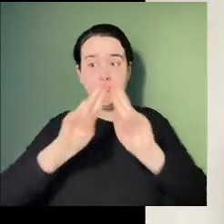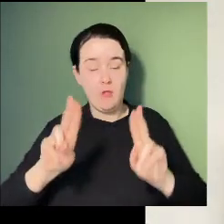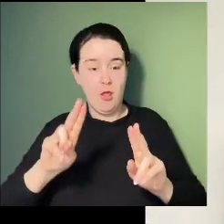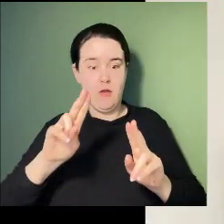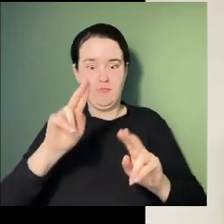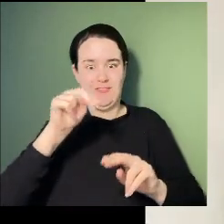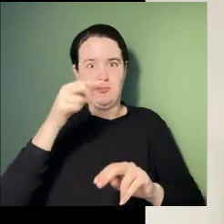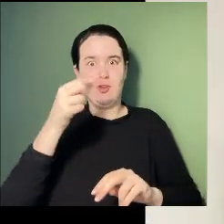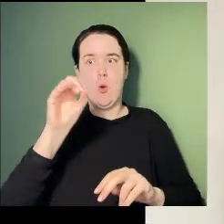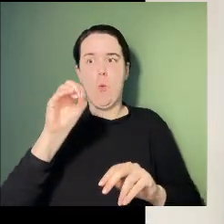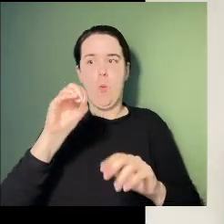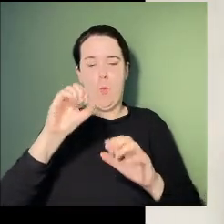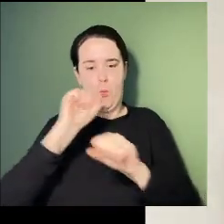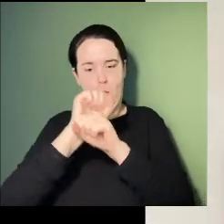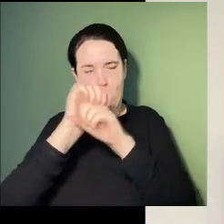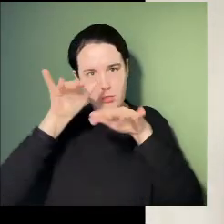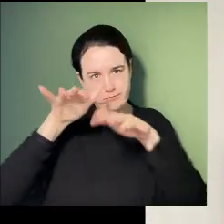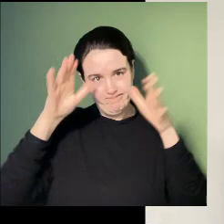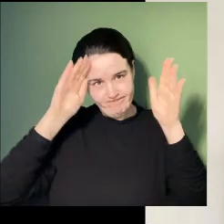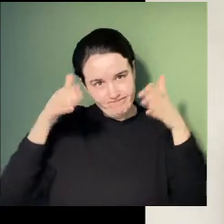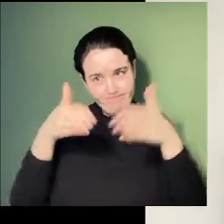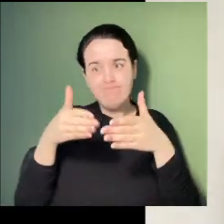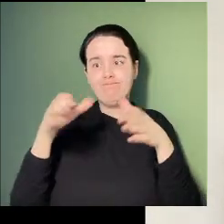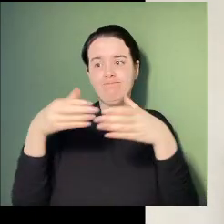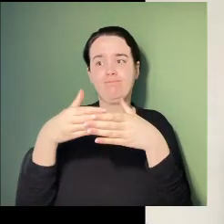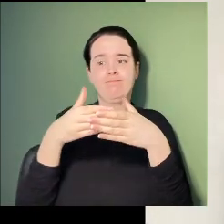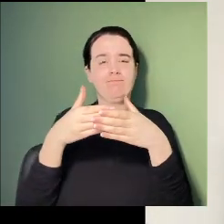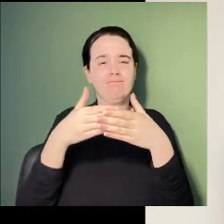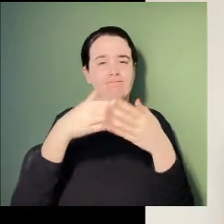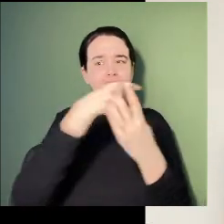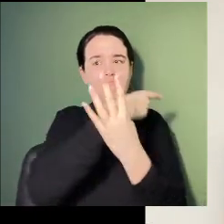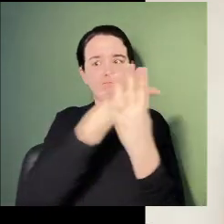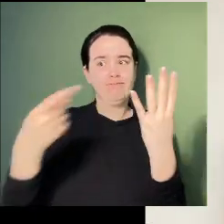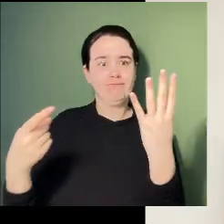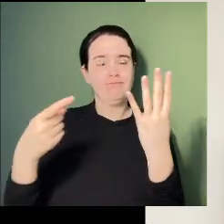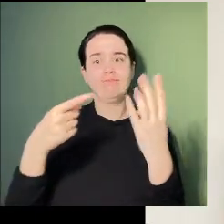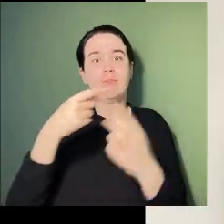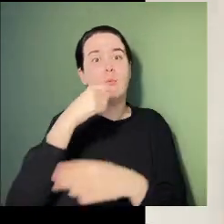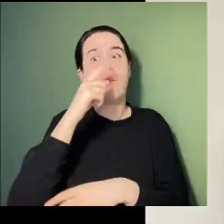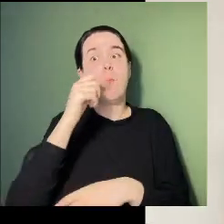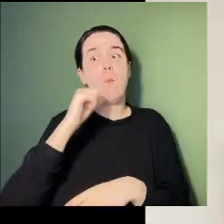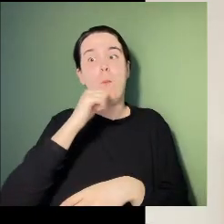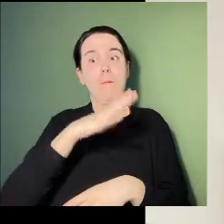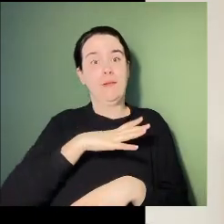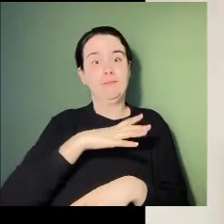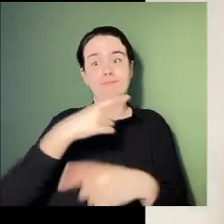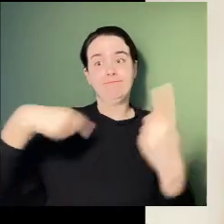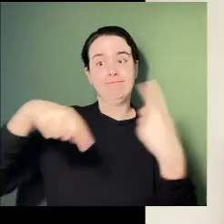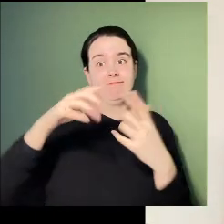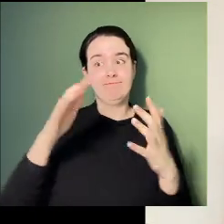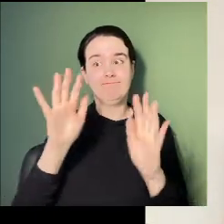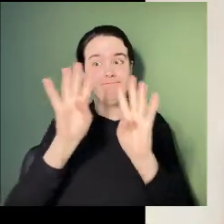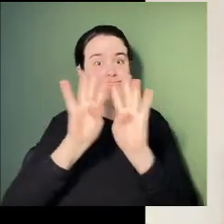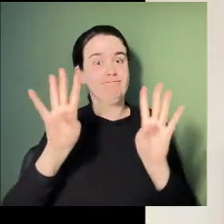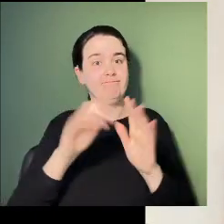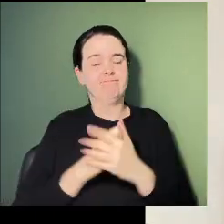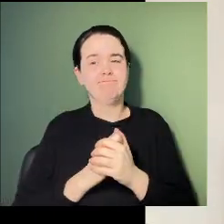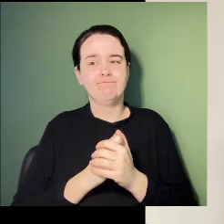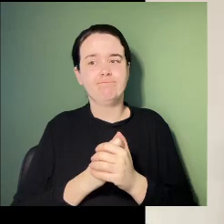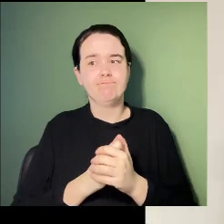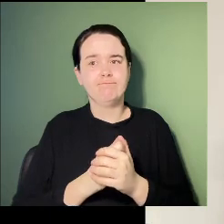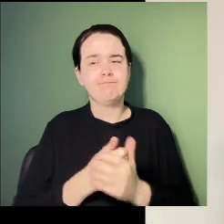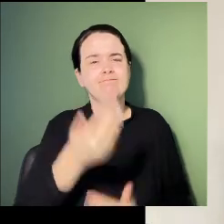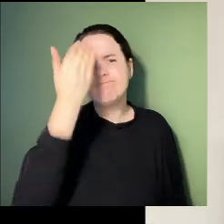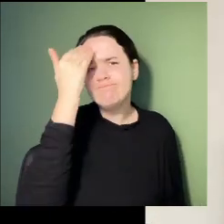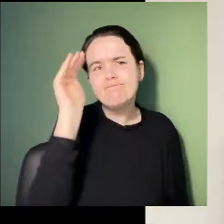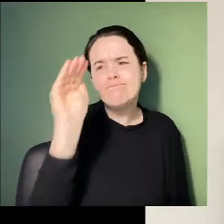digital and media literacy interventions. Welcome to all three of you, Yvonne, Robin, and Cassie. And as just a reminder,